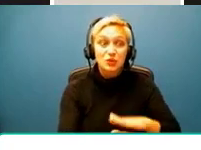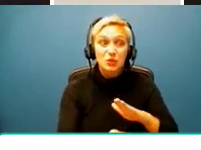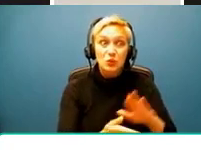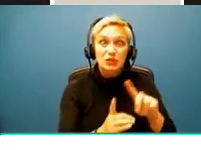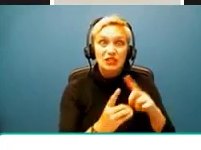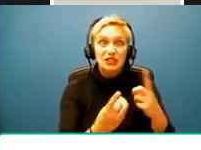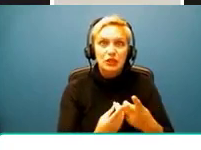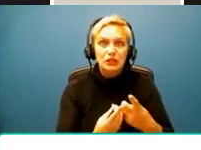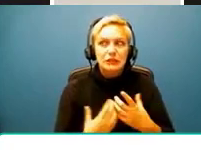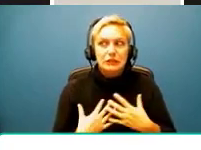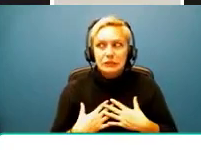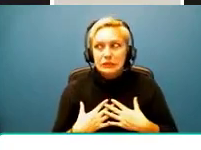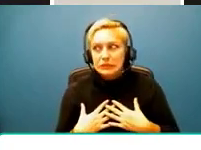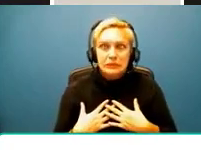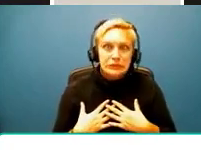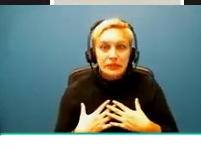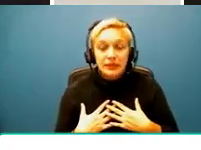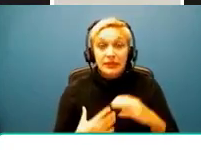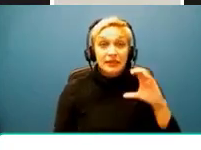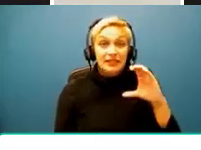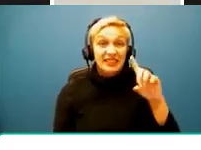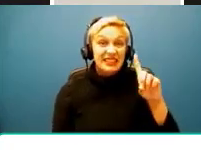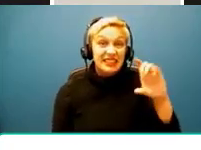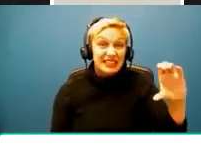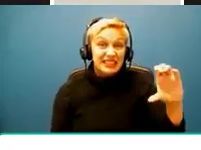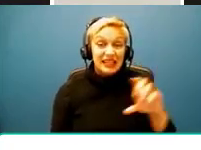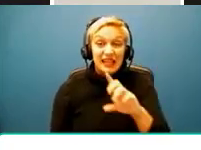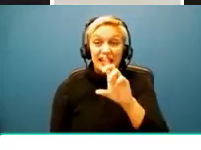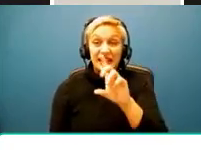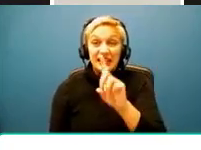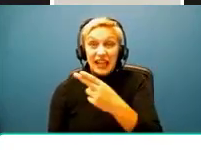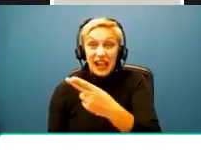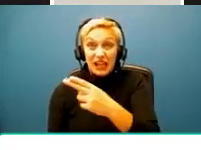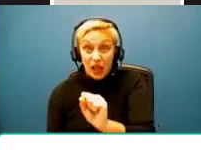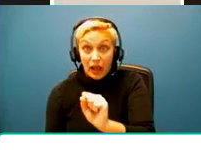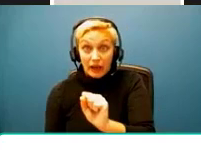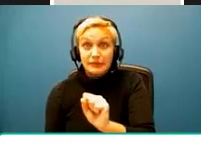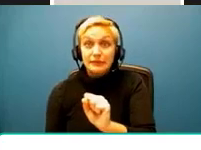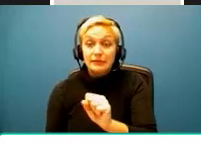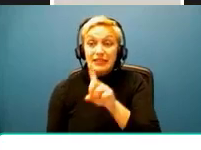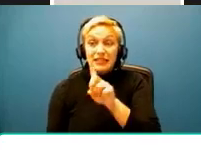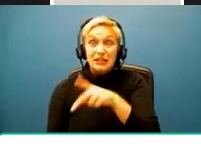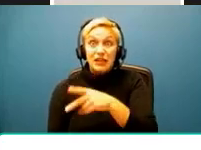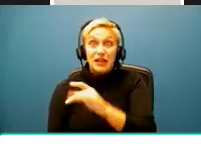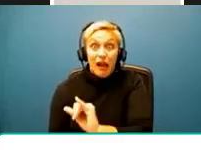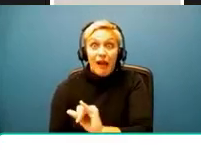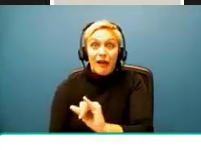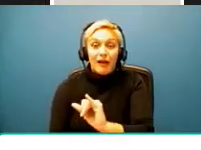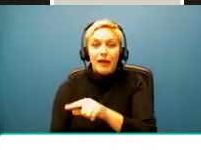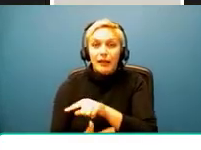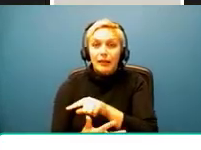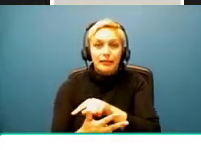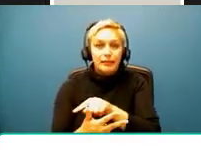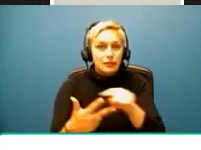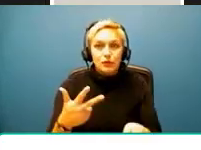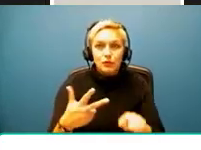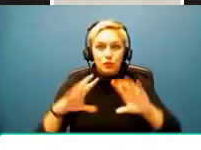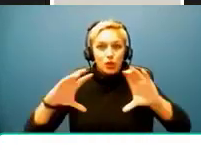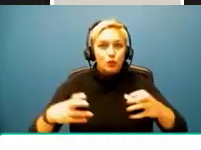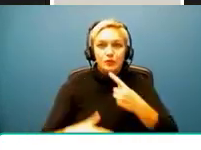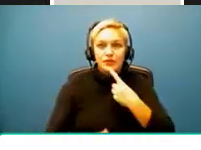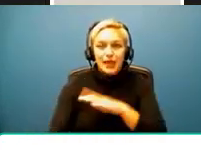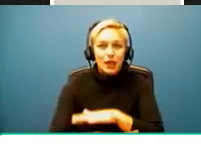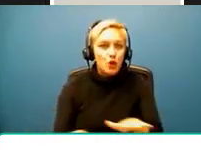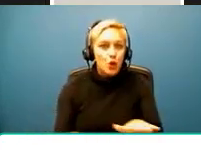because CDC, DHS, therefore DPI is not recommending that suctioning be done in a school setting